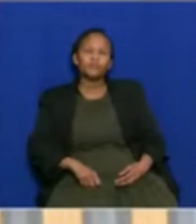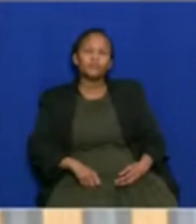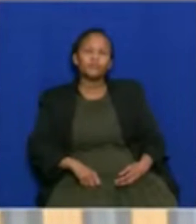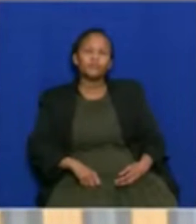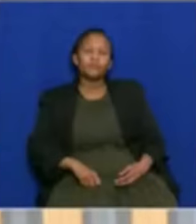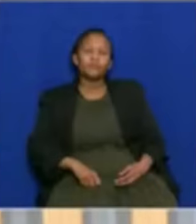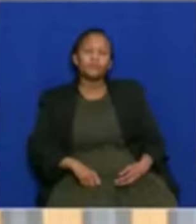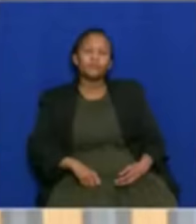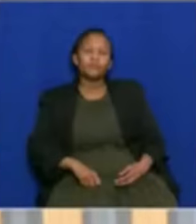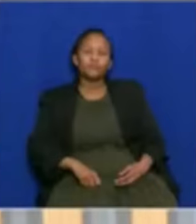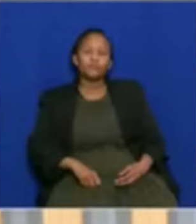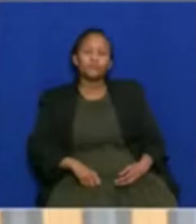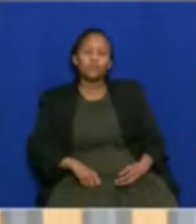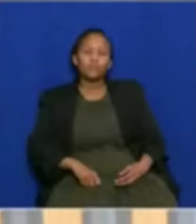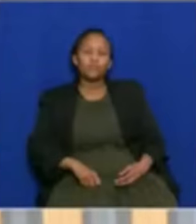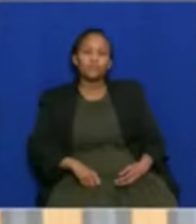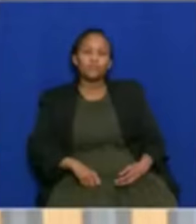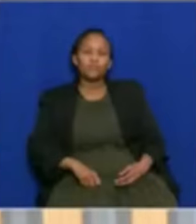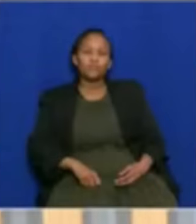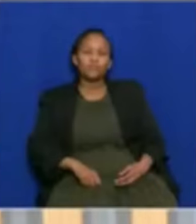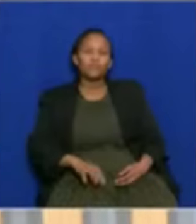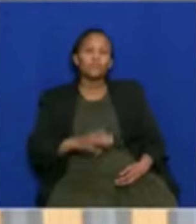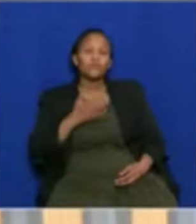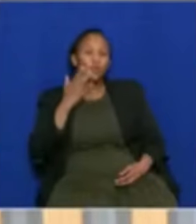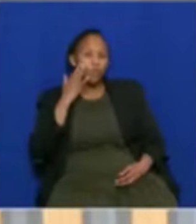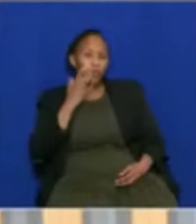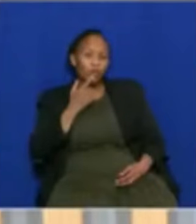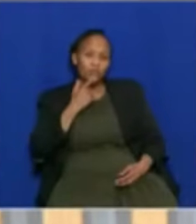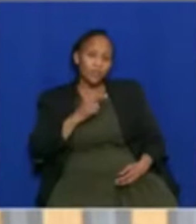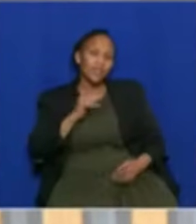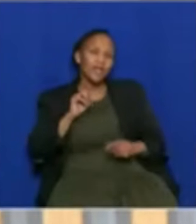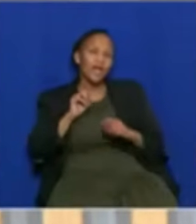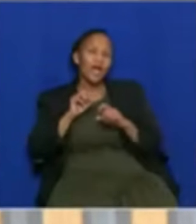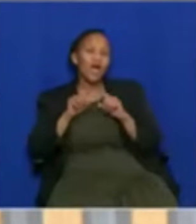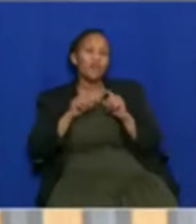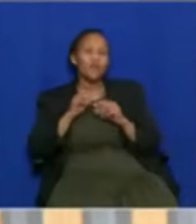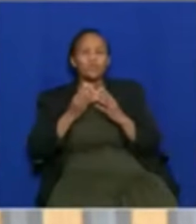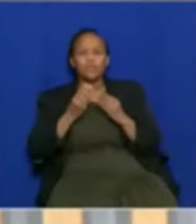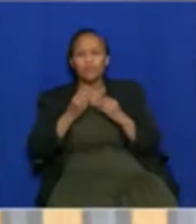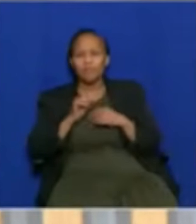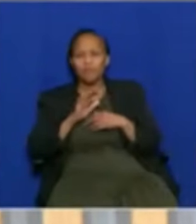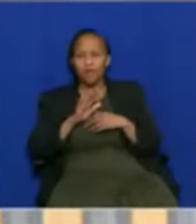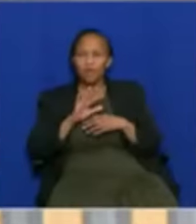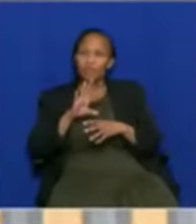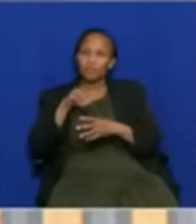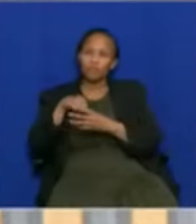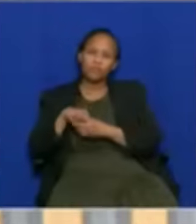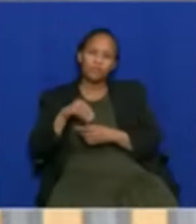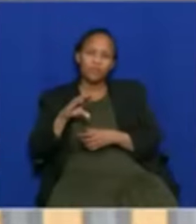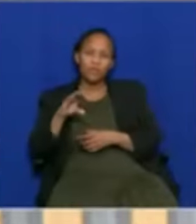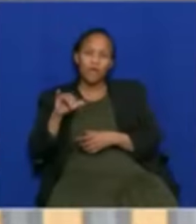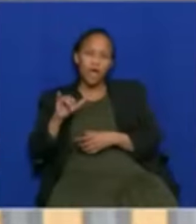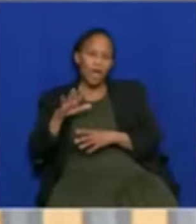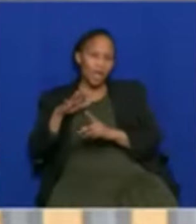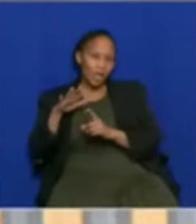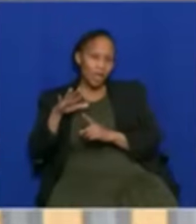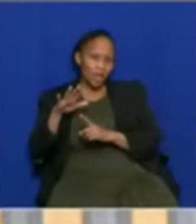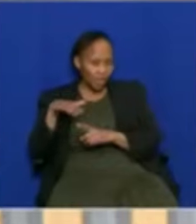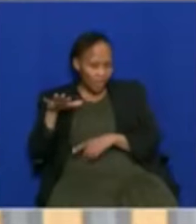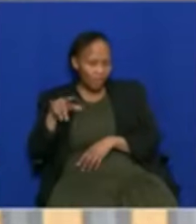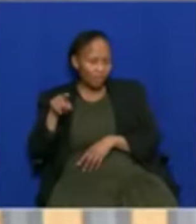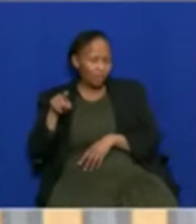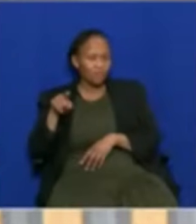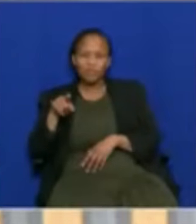say accused number 5 was not based in the CIA environment at the time, you're not suggesting that